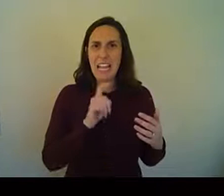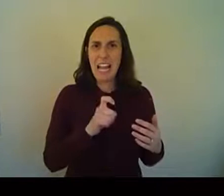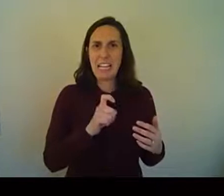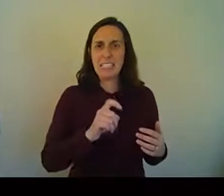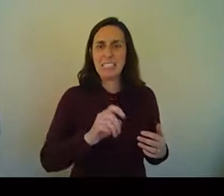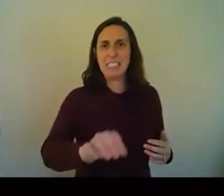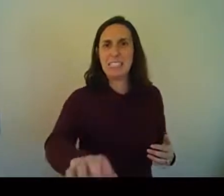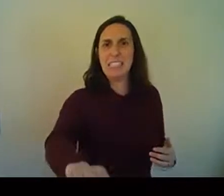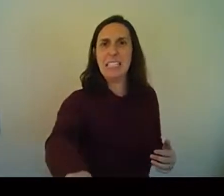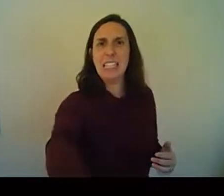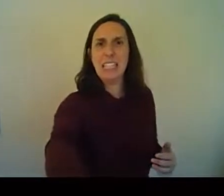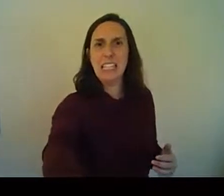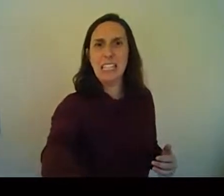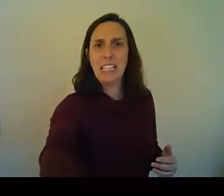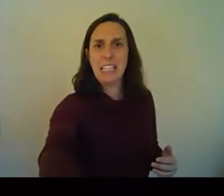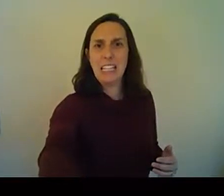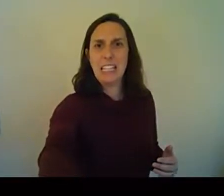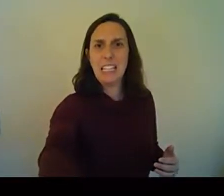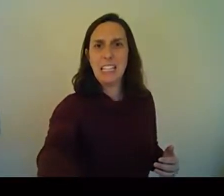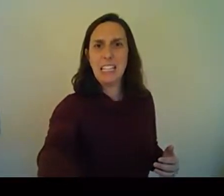These x values